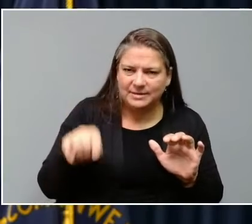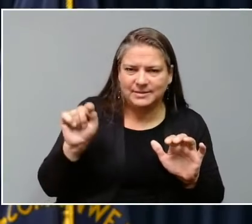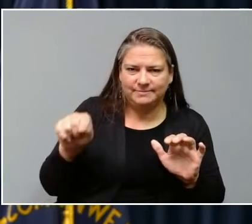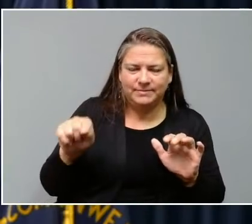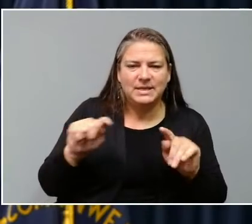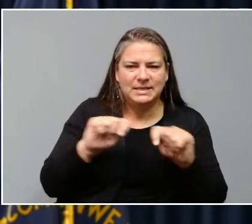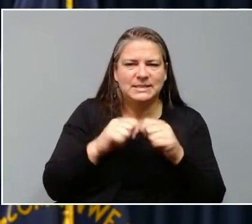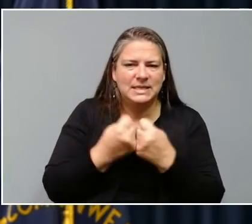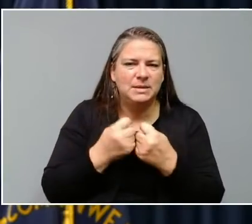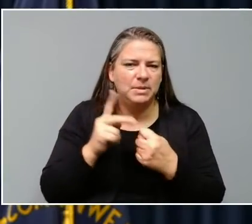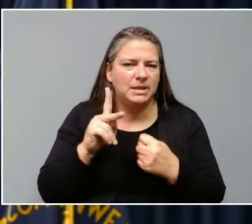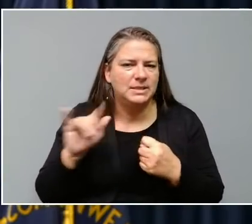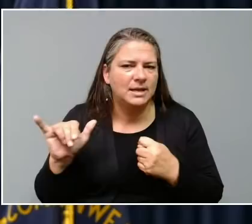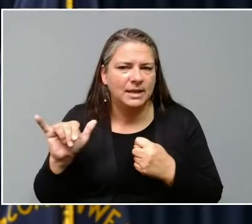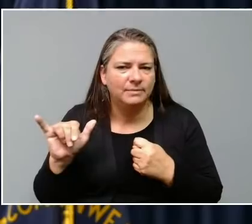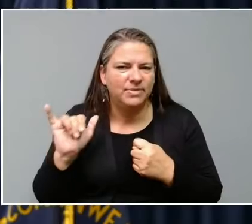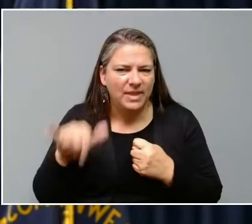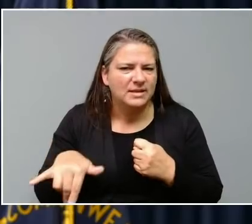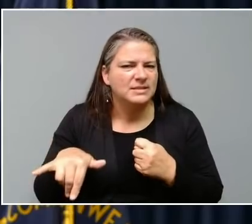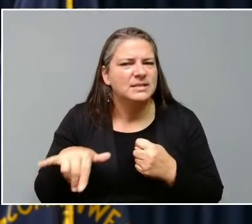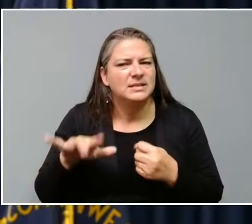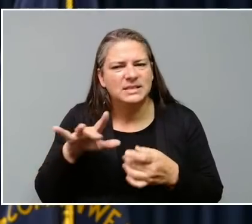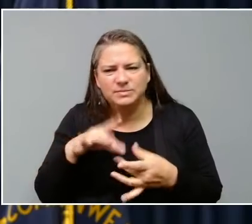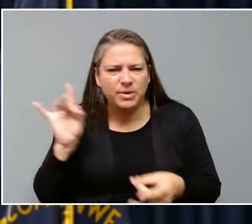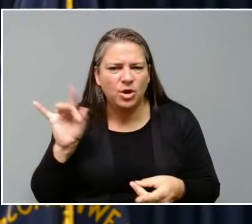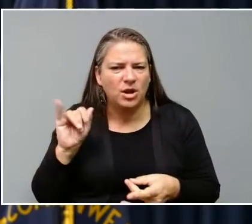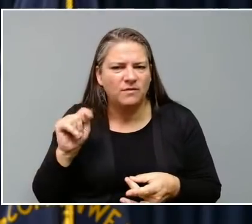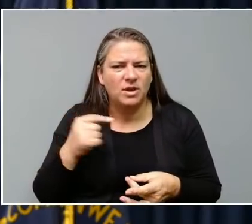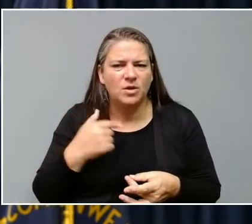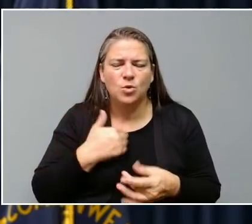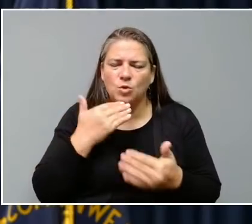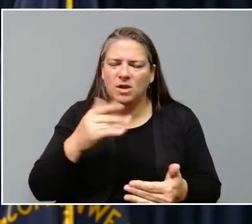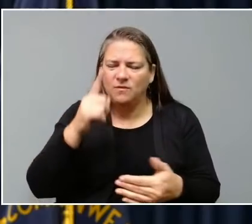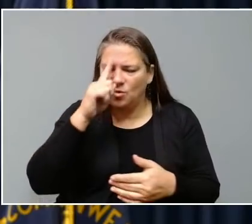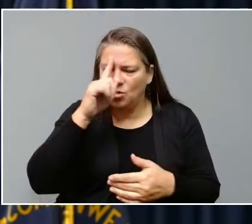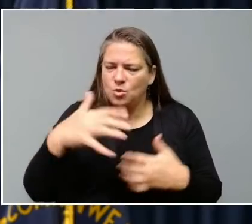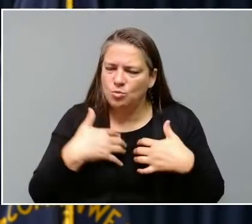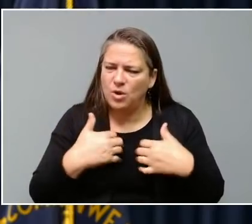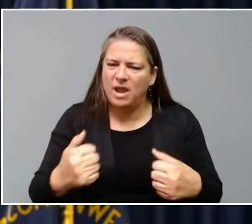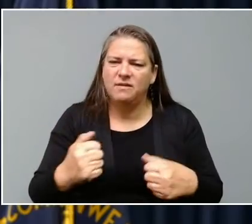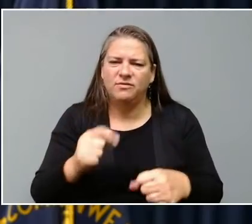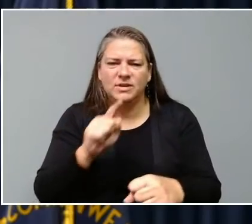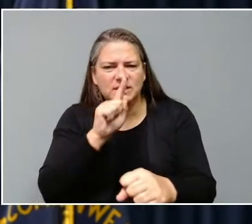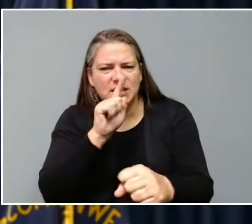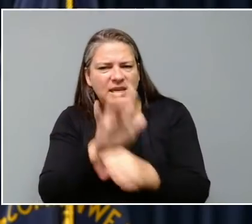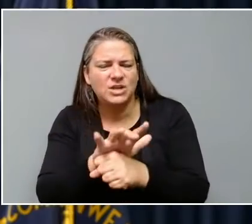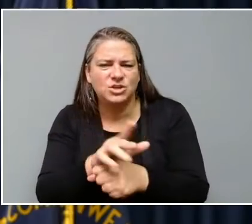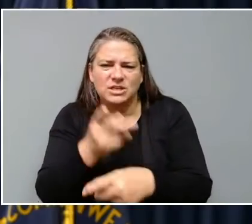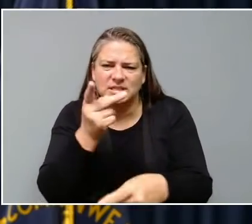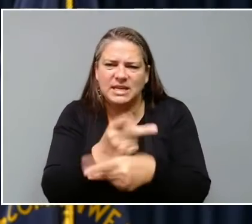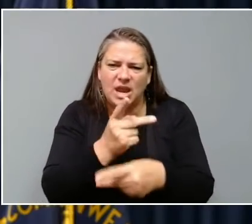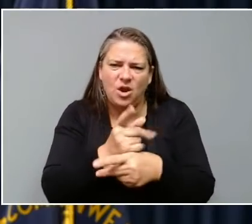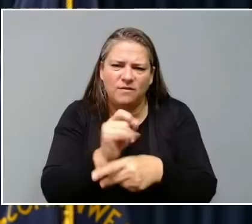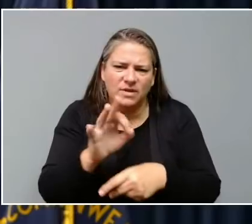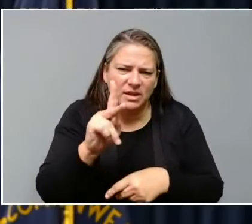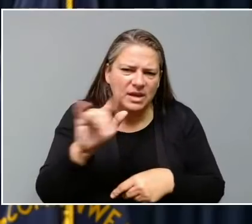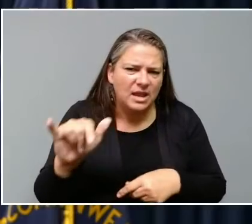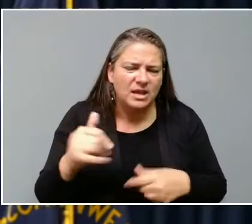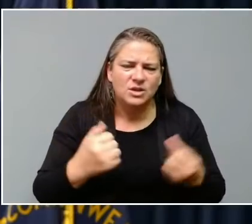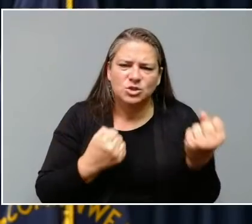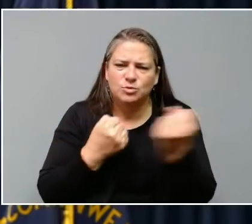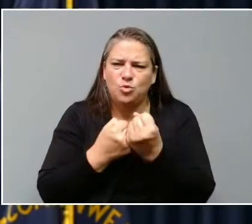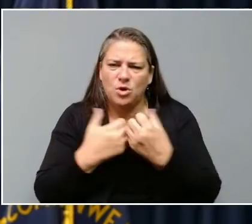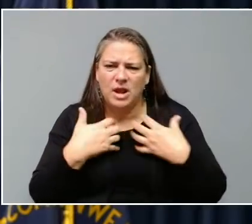Kentucky. We're grateful for your bravery, your dedication, your caring for the people of Kentucky, your support for our healthcare teams, and